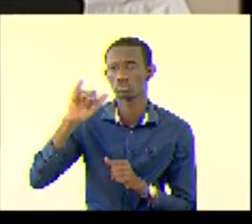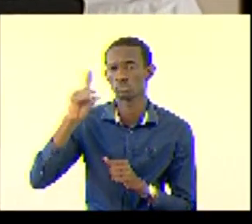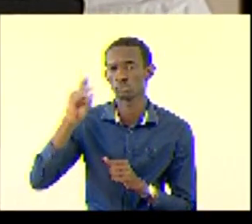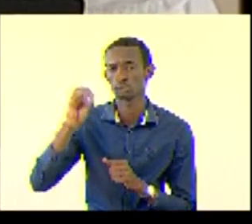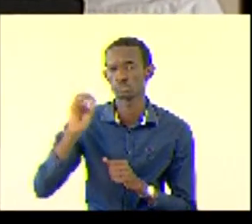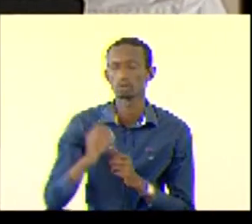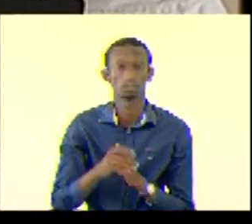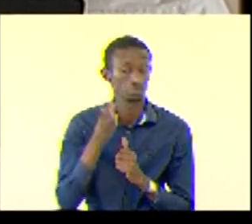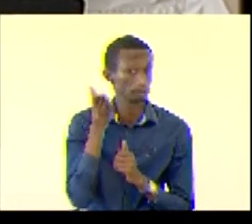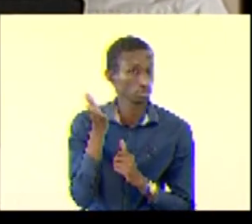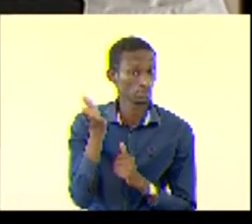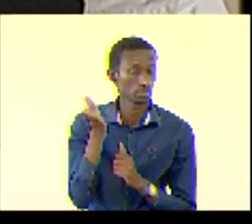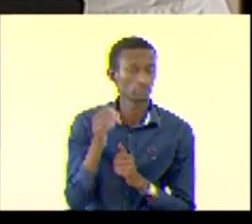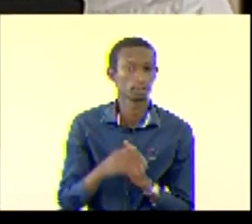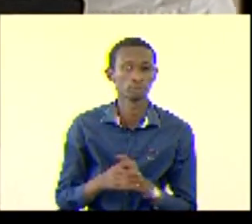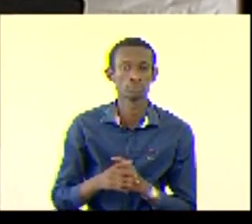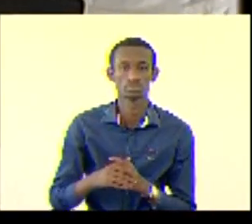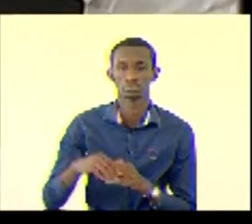is a catalyst